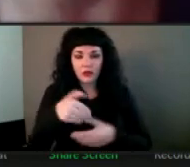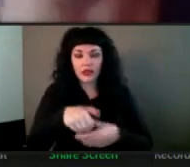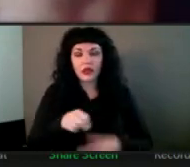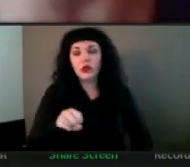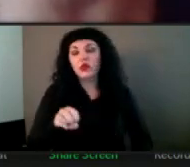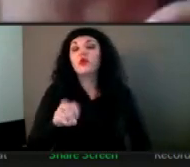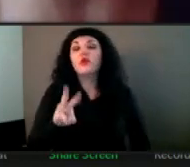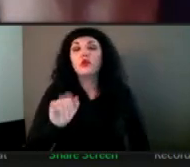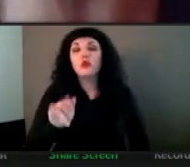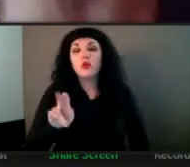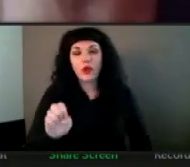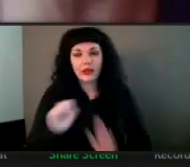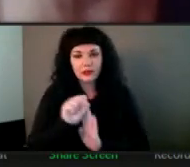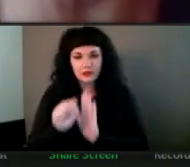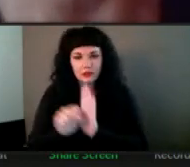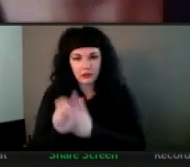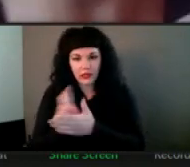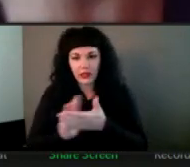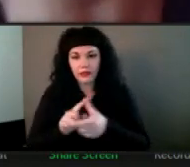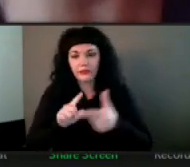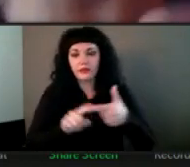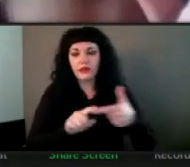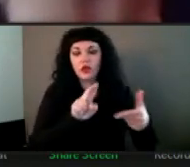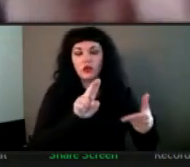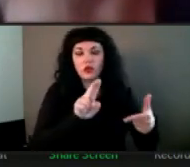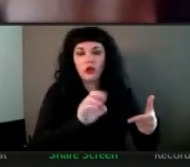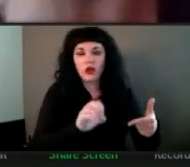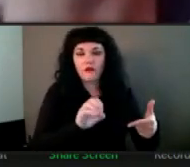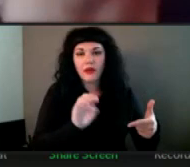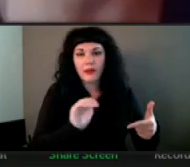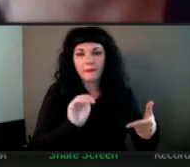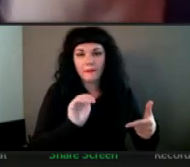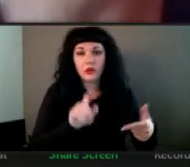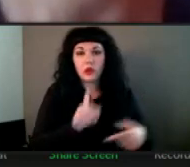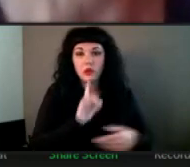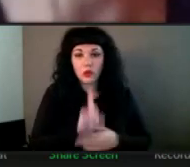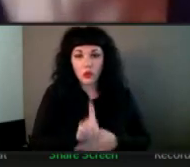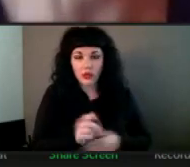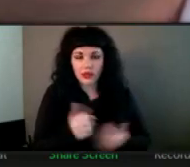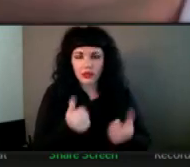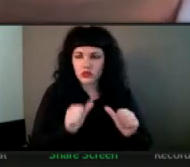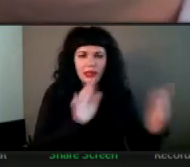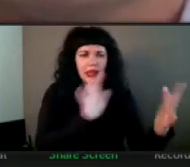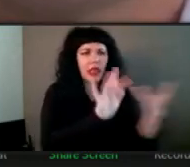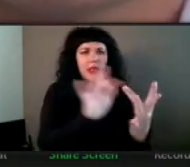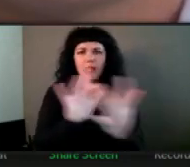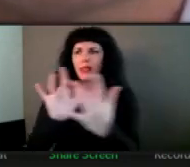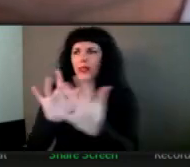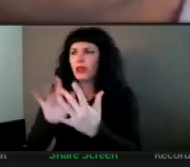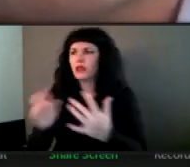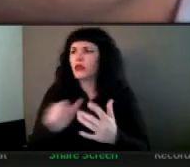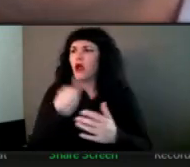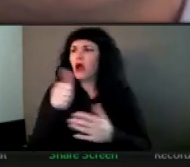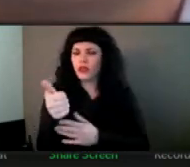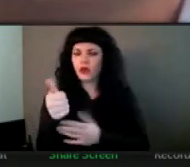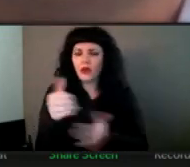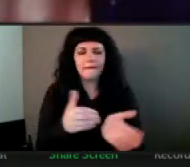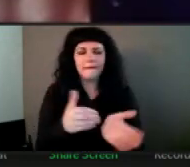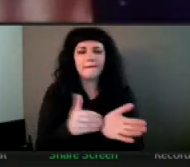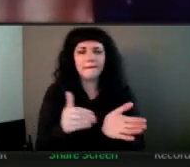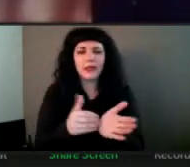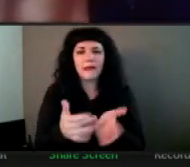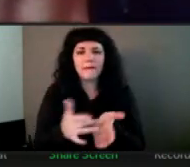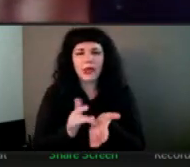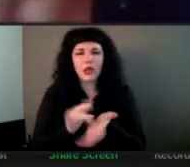are doing due diligence to engage the international community to look at this and understand this is